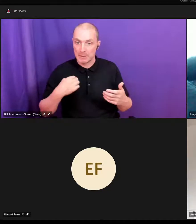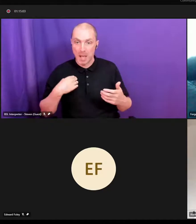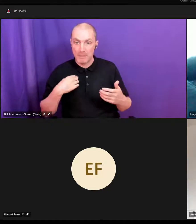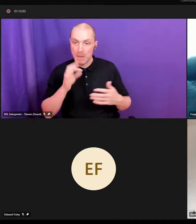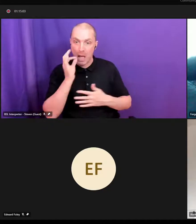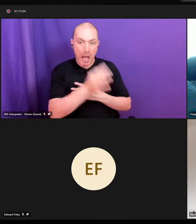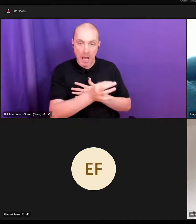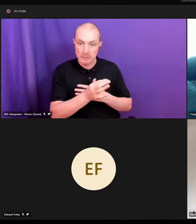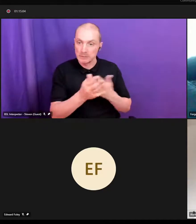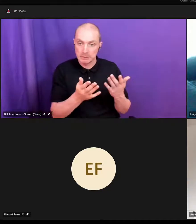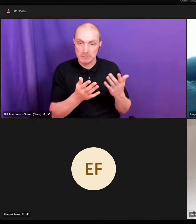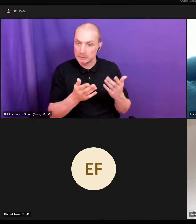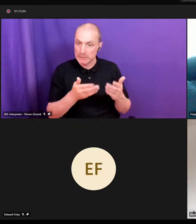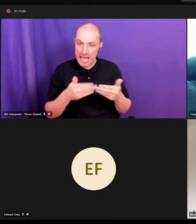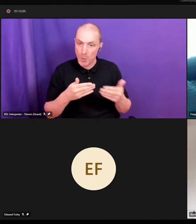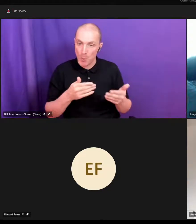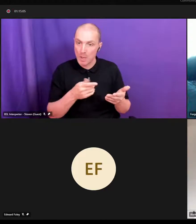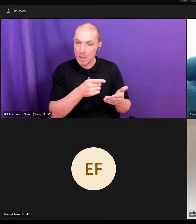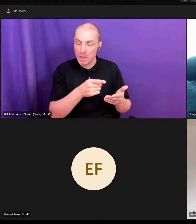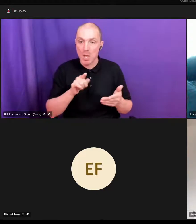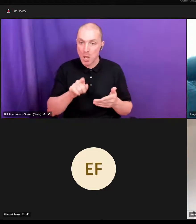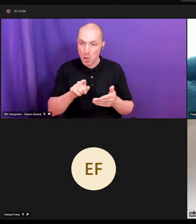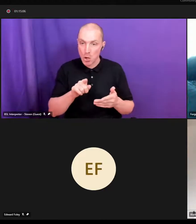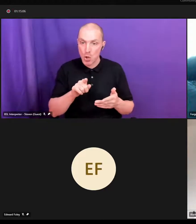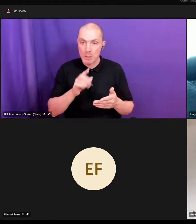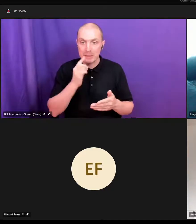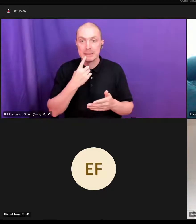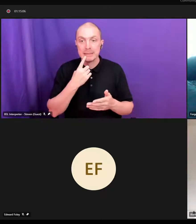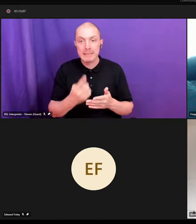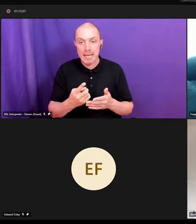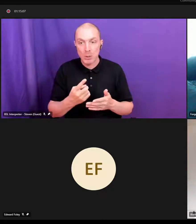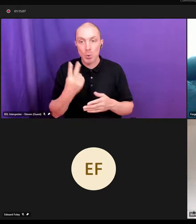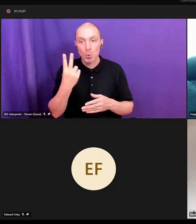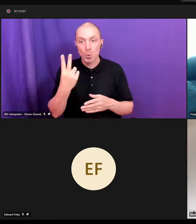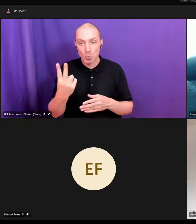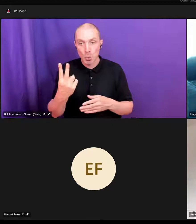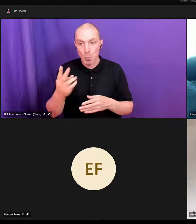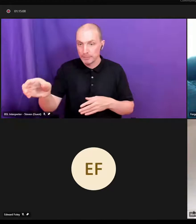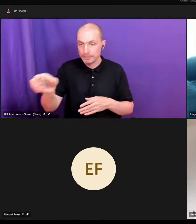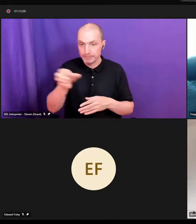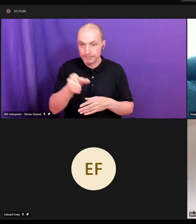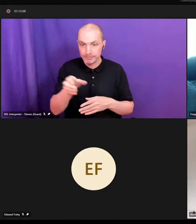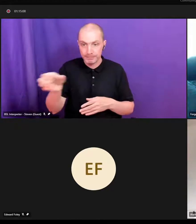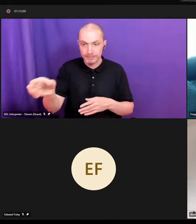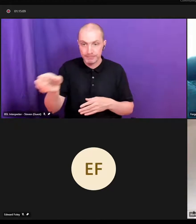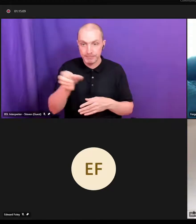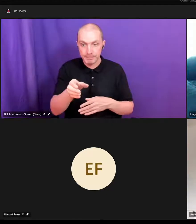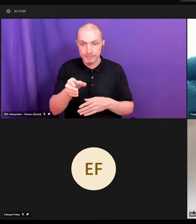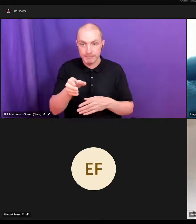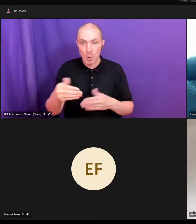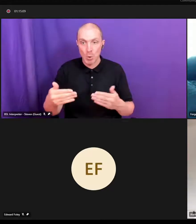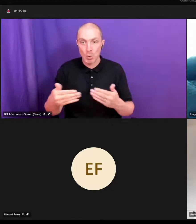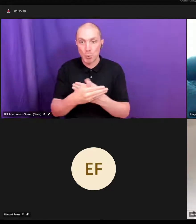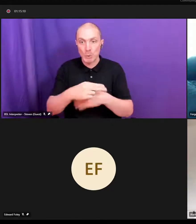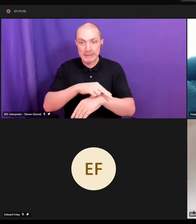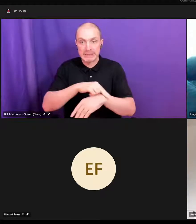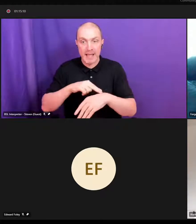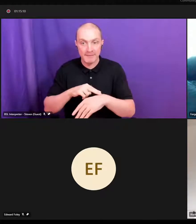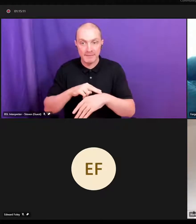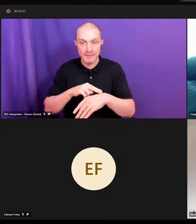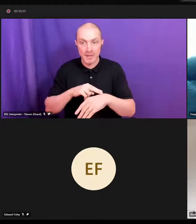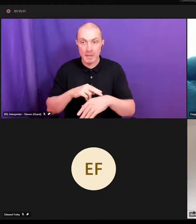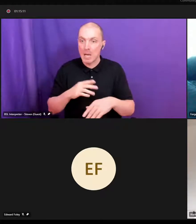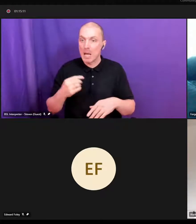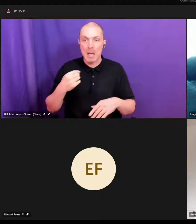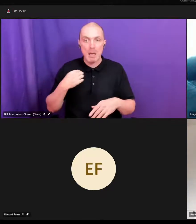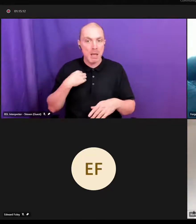due respect to the officers that are going to be employed into these posts, no slur intended or anything like that on the